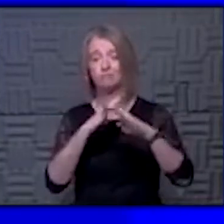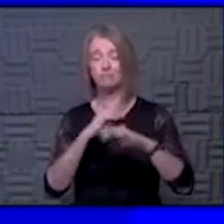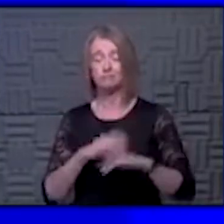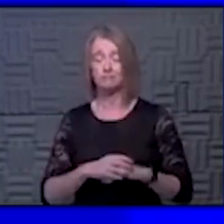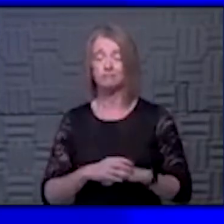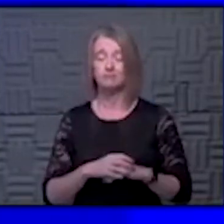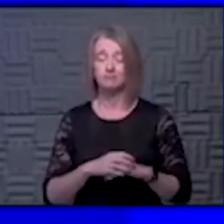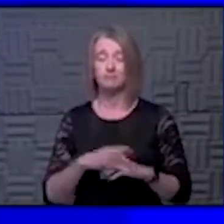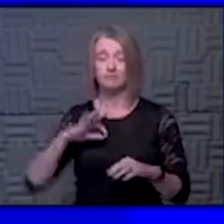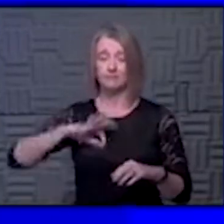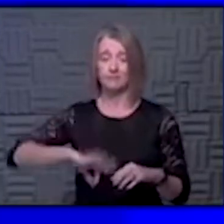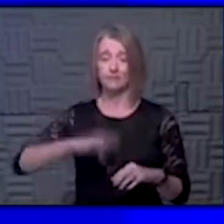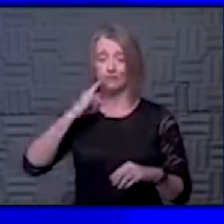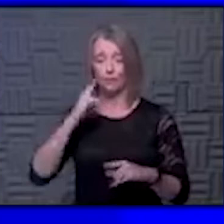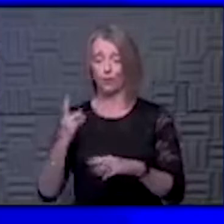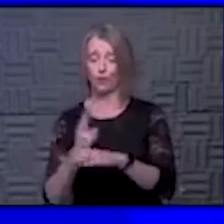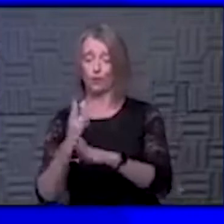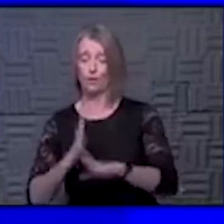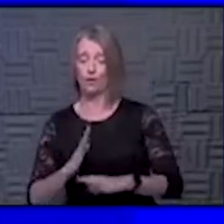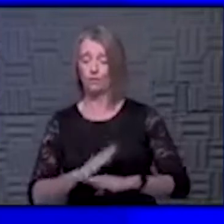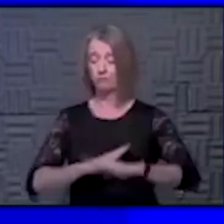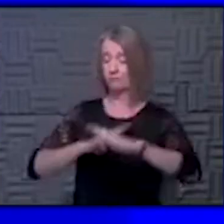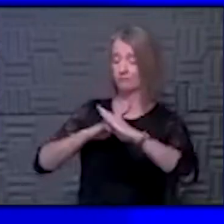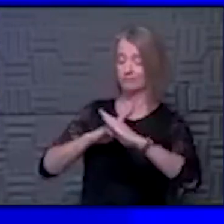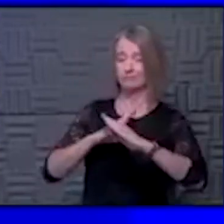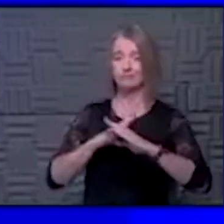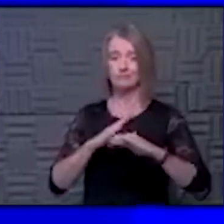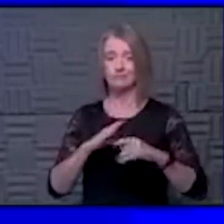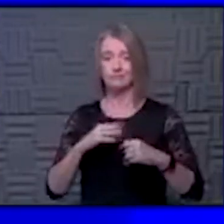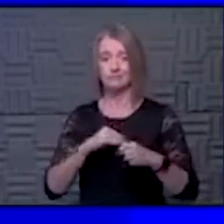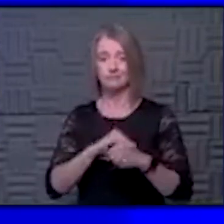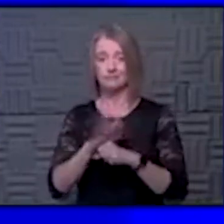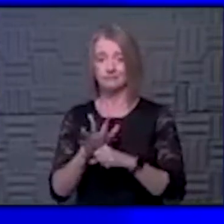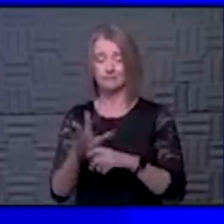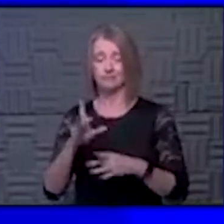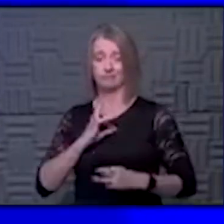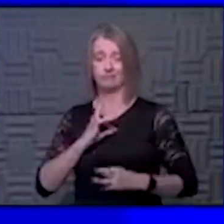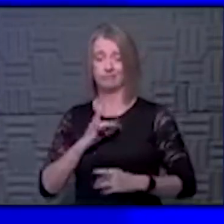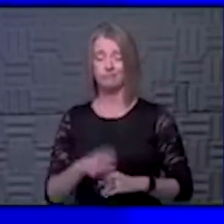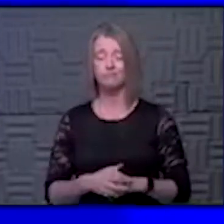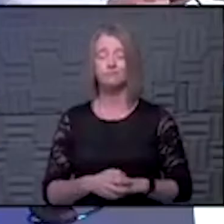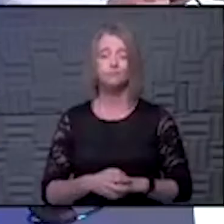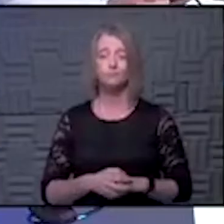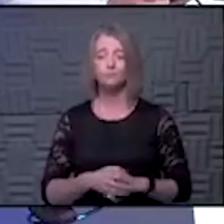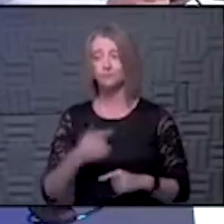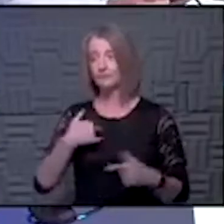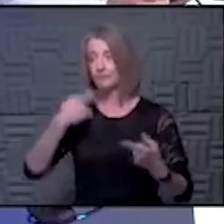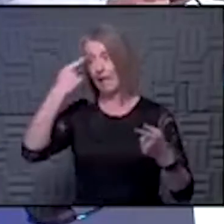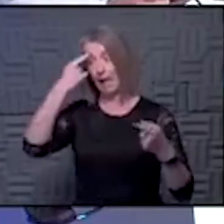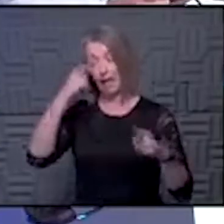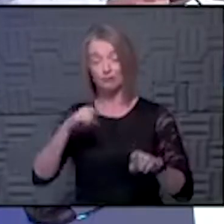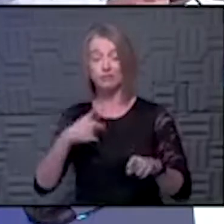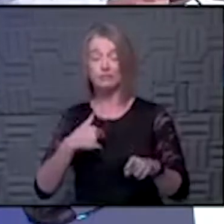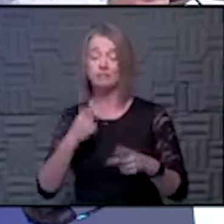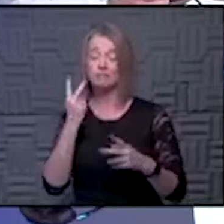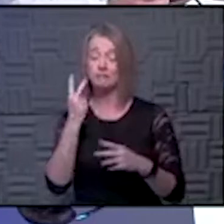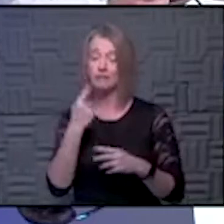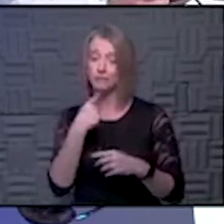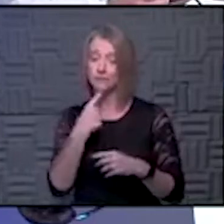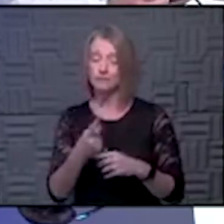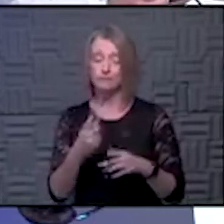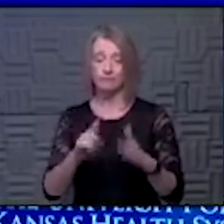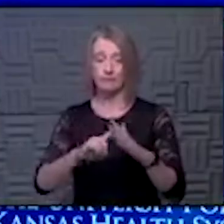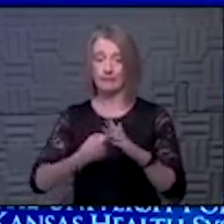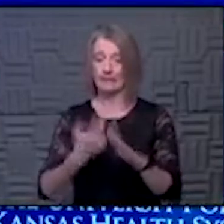beneficial effect for the wearer in protecting against acquisition of the virus as well. Yeah, I agree. We've said from the